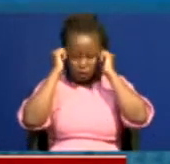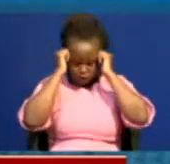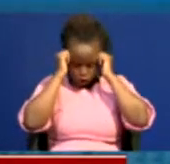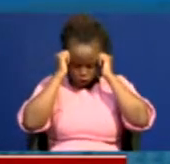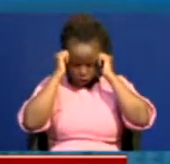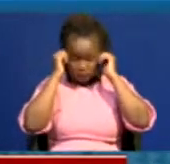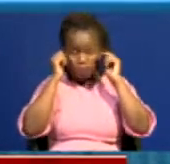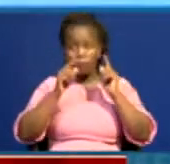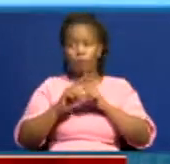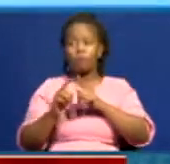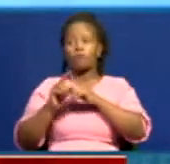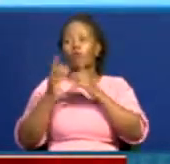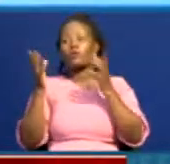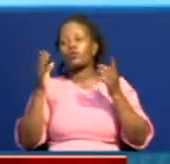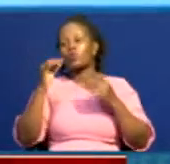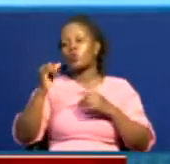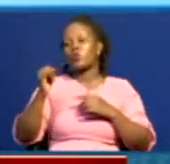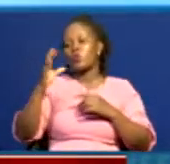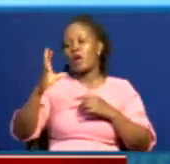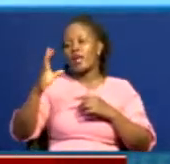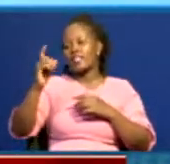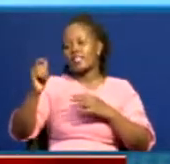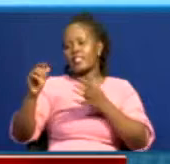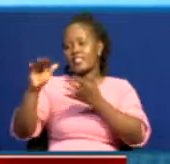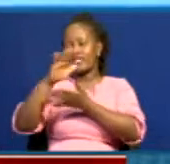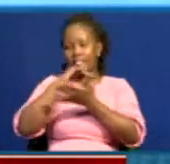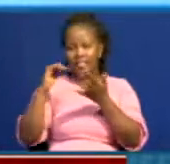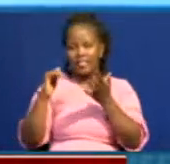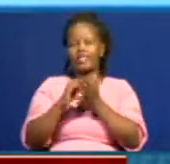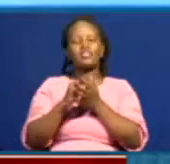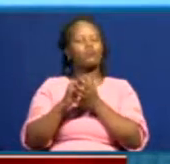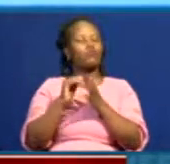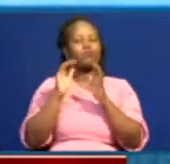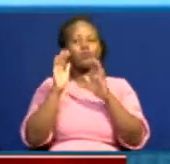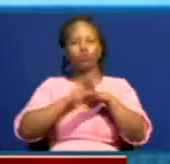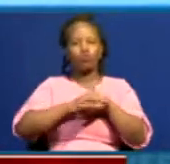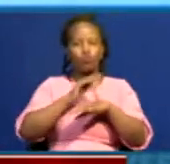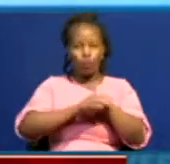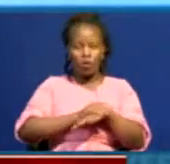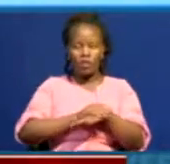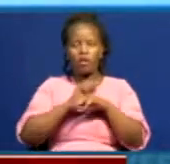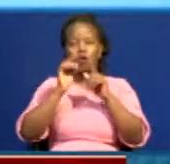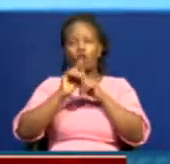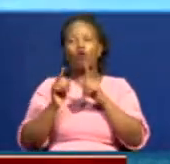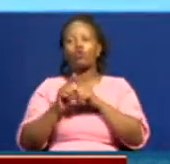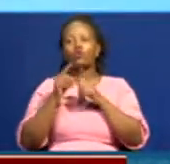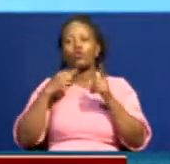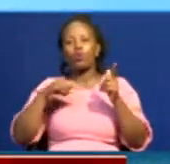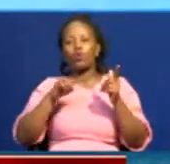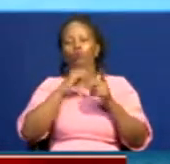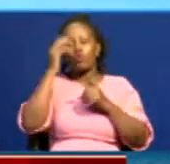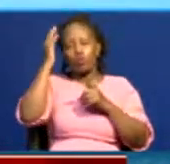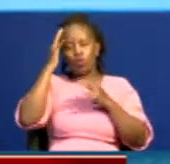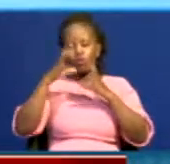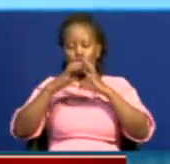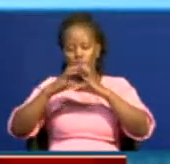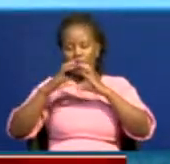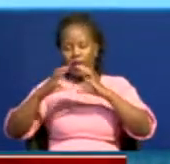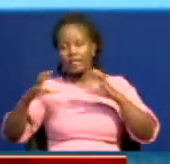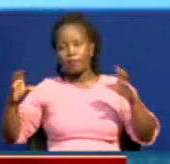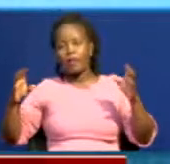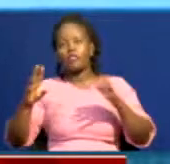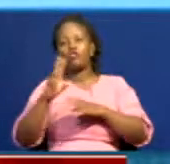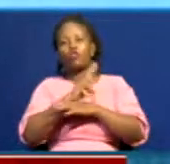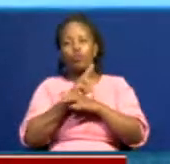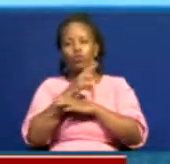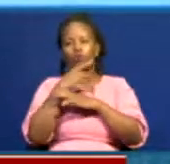said, ICT hubs will come in handy. We are also expanding the use of technology